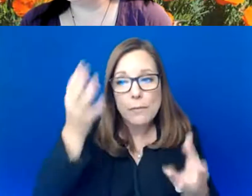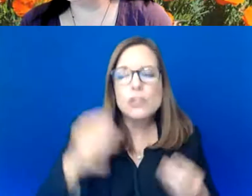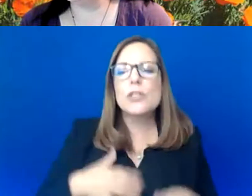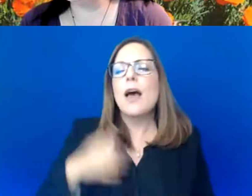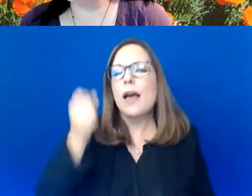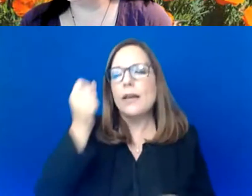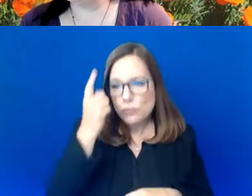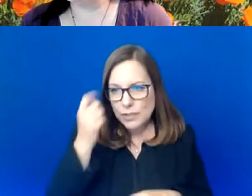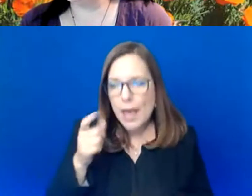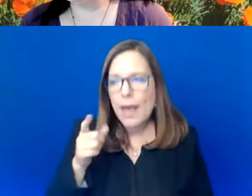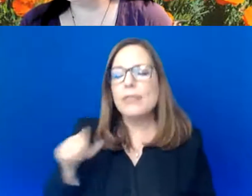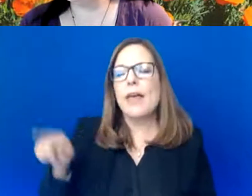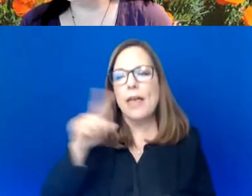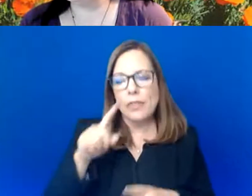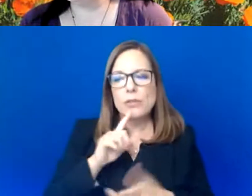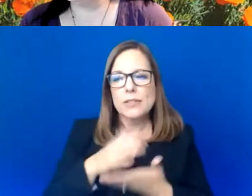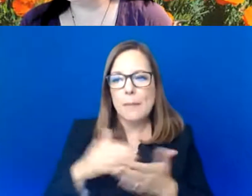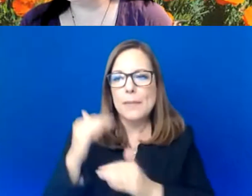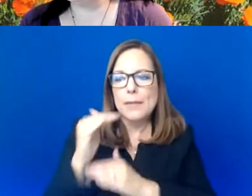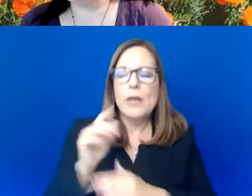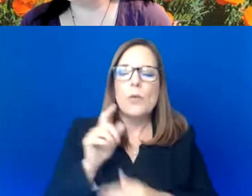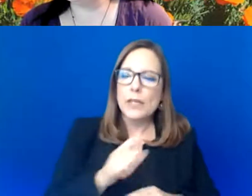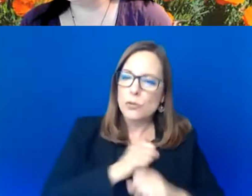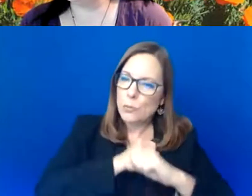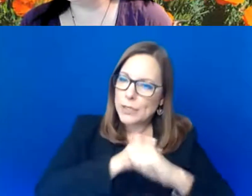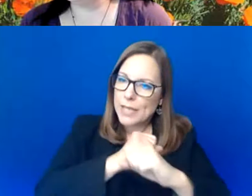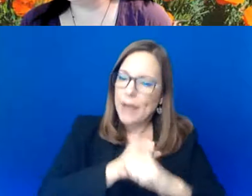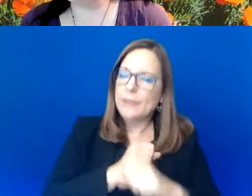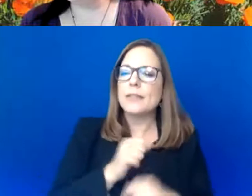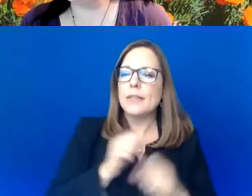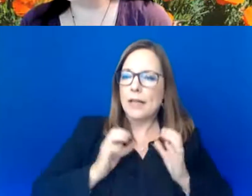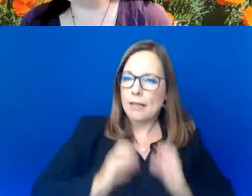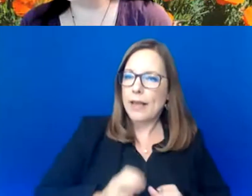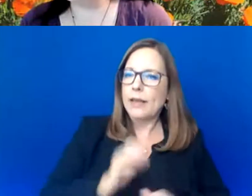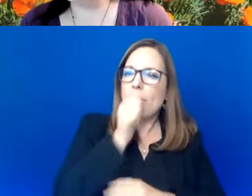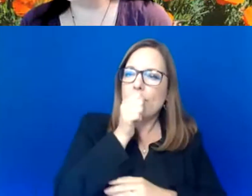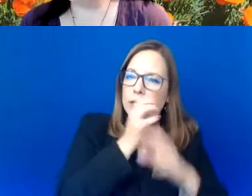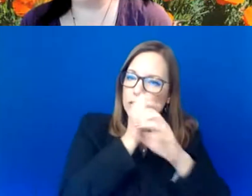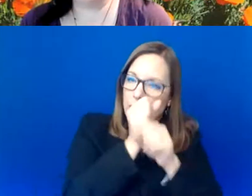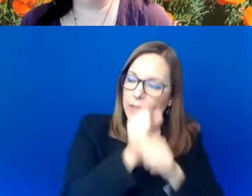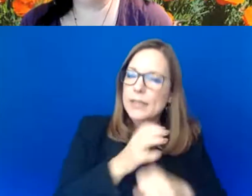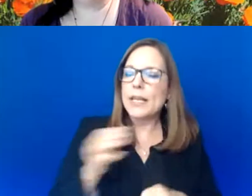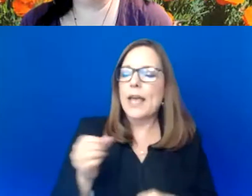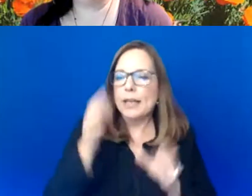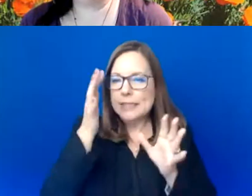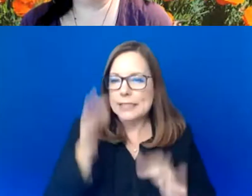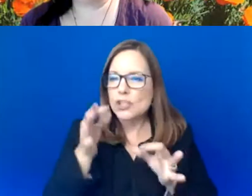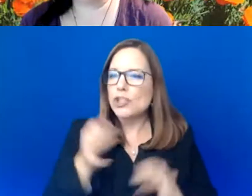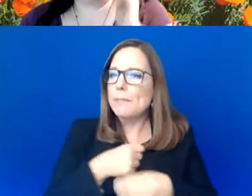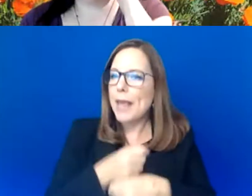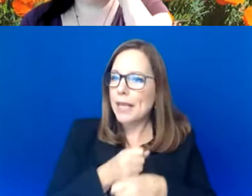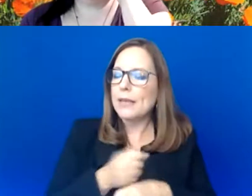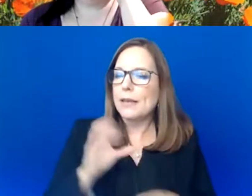to safeguard client confidentiality and client decision-making capacity. But too